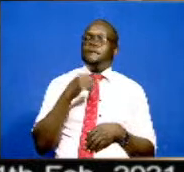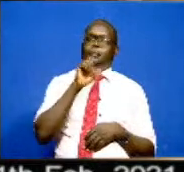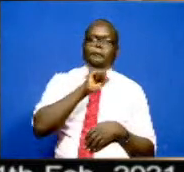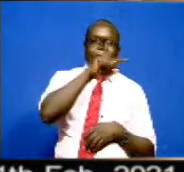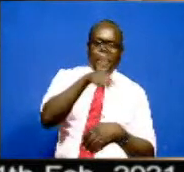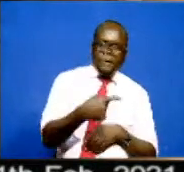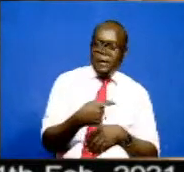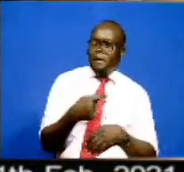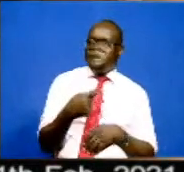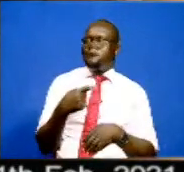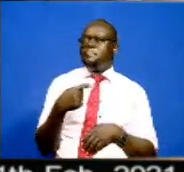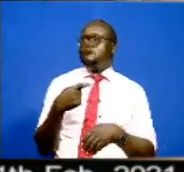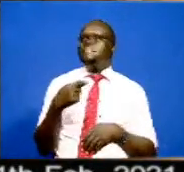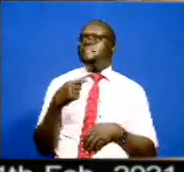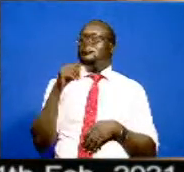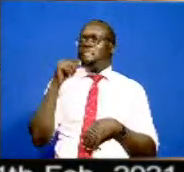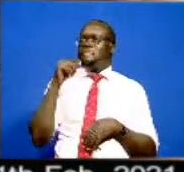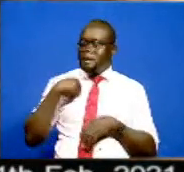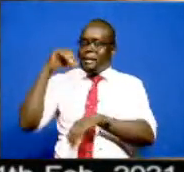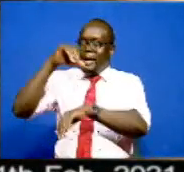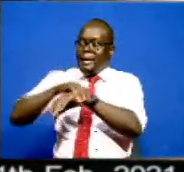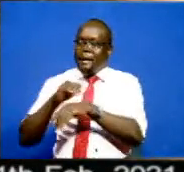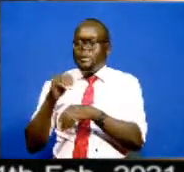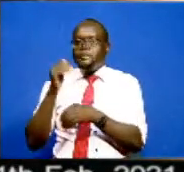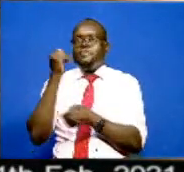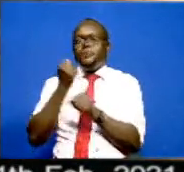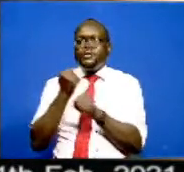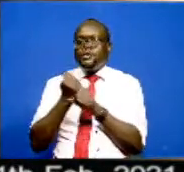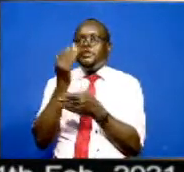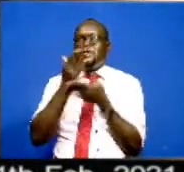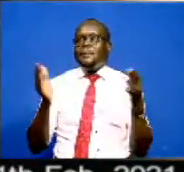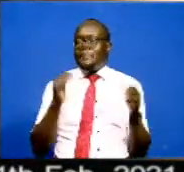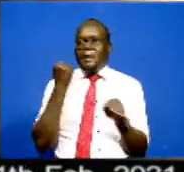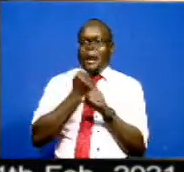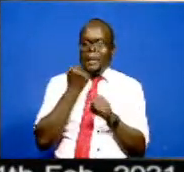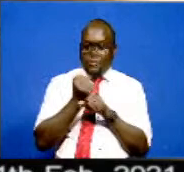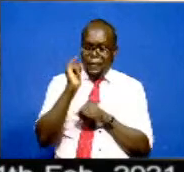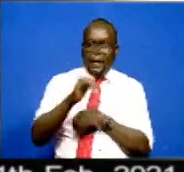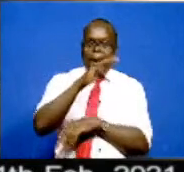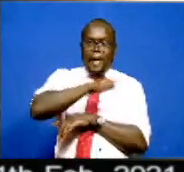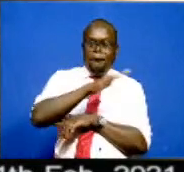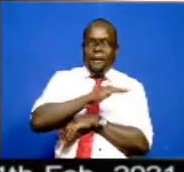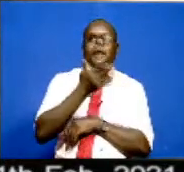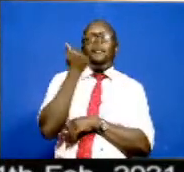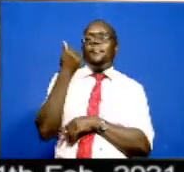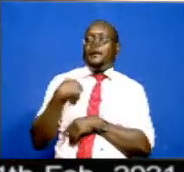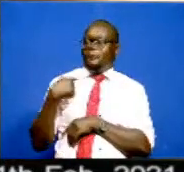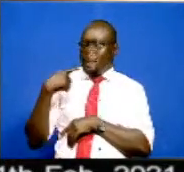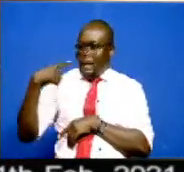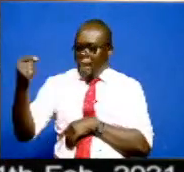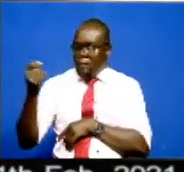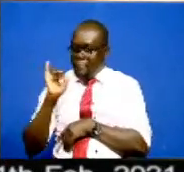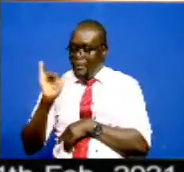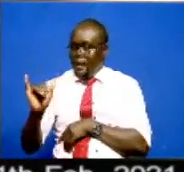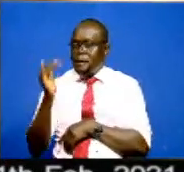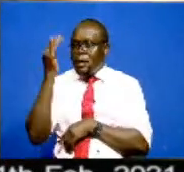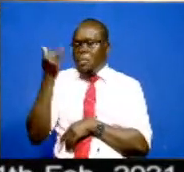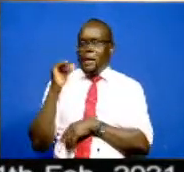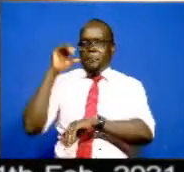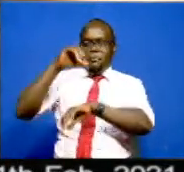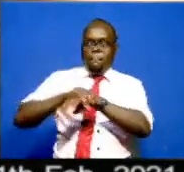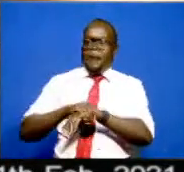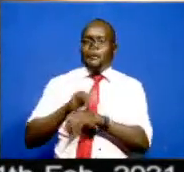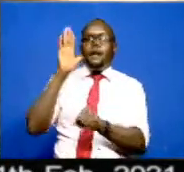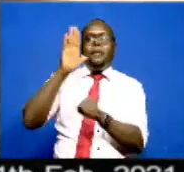5,000 a sitting that I get and maybe something else that I would be doing that evening. I would probably opt. And that is why you will find